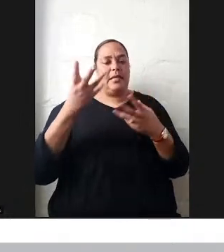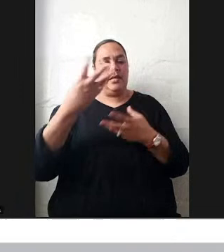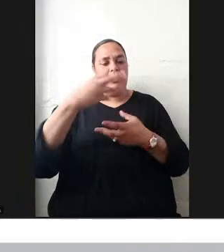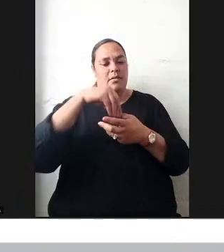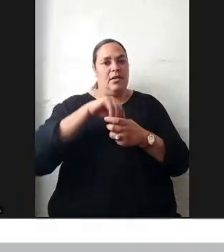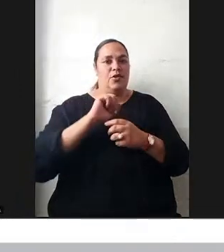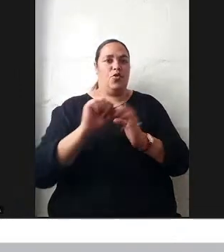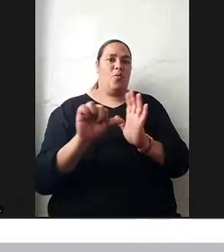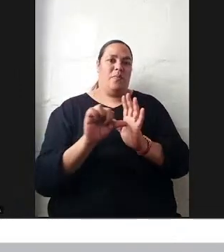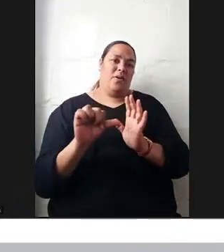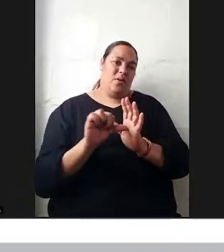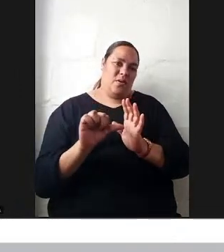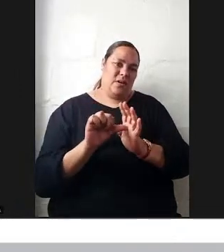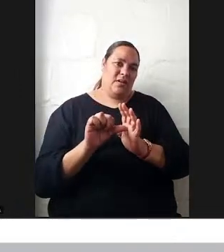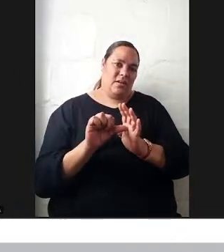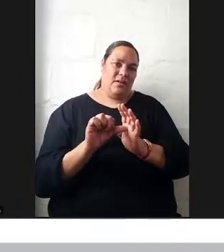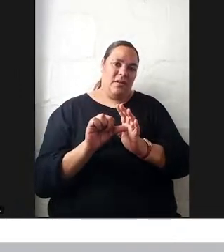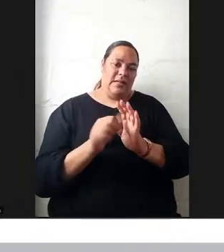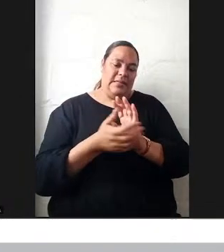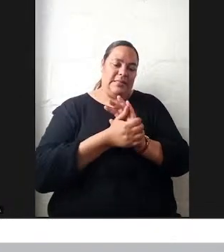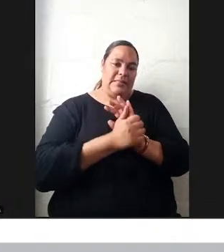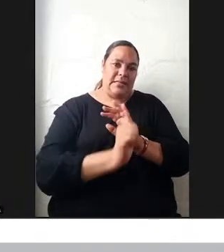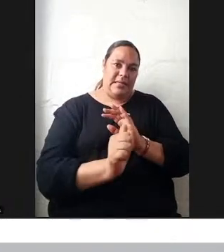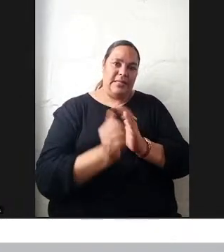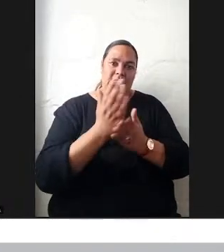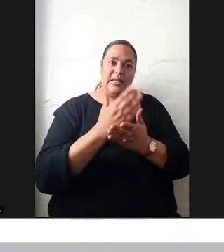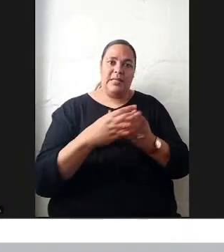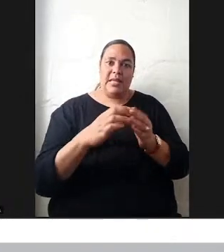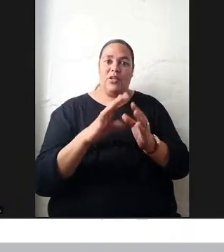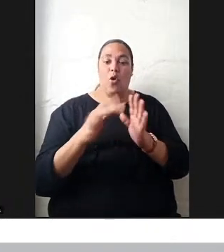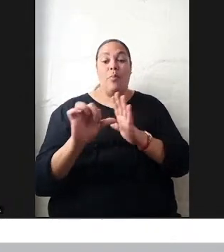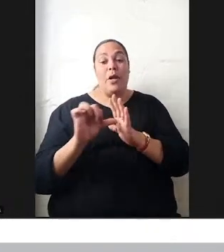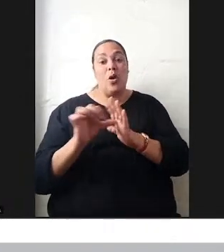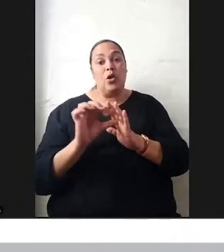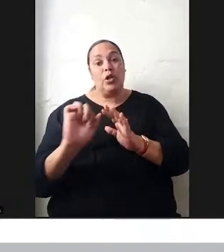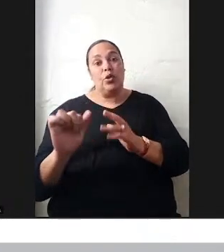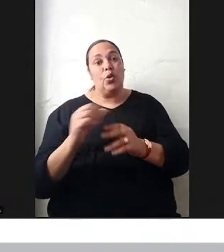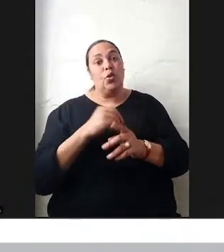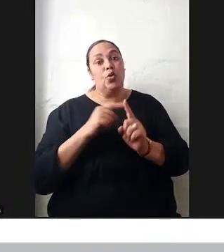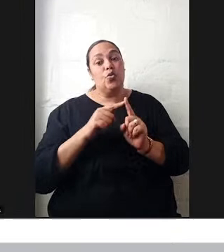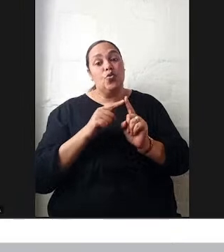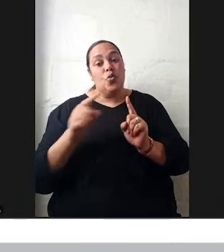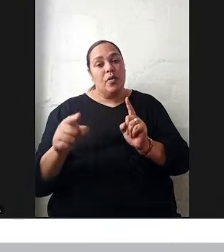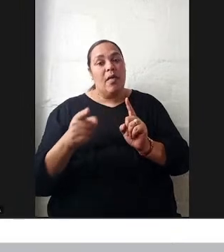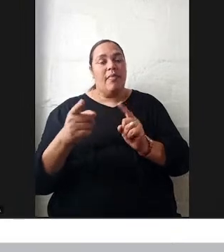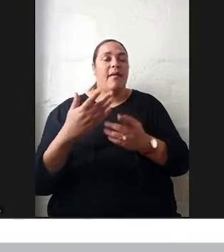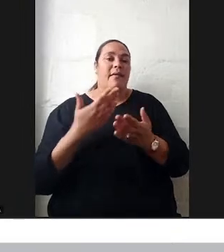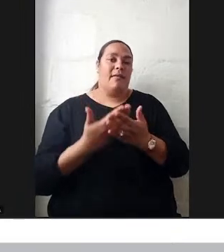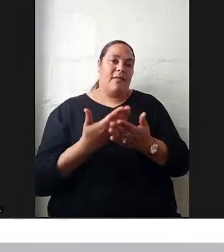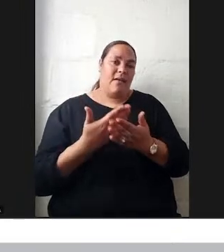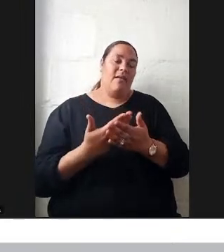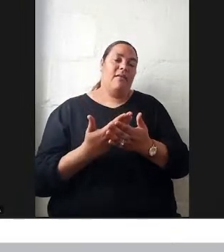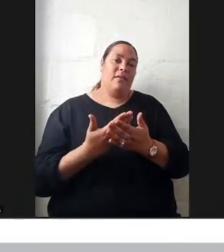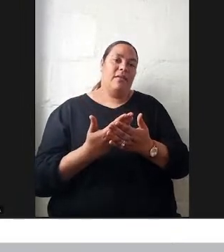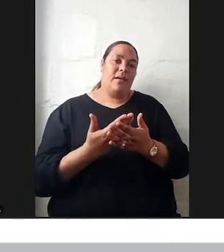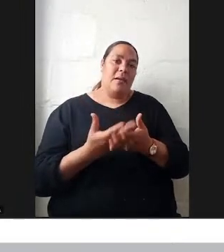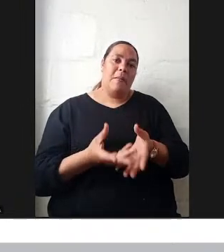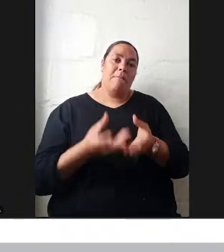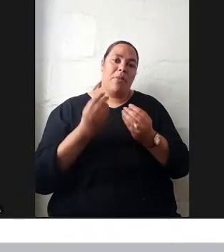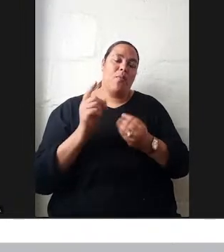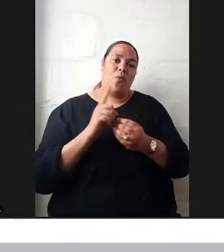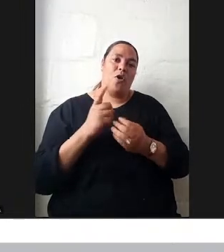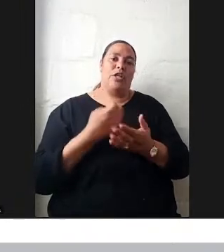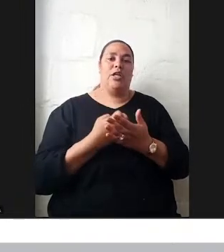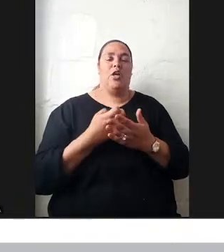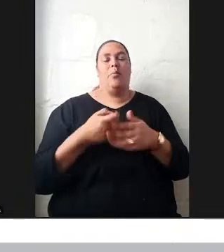priority skills sectors and the priority through that they are able to get economic